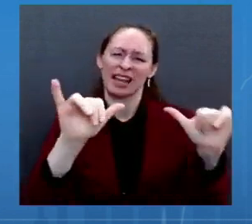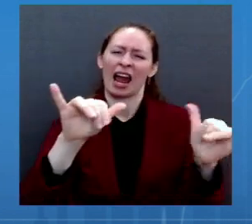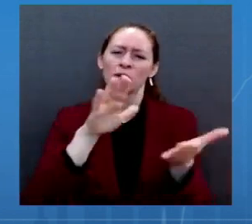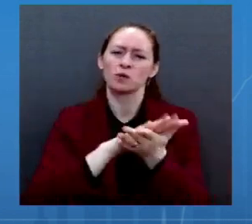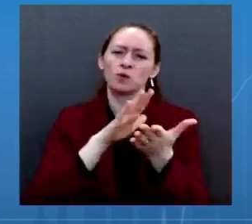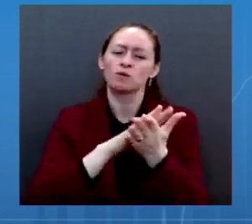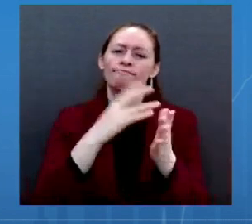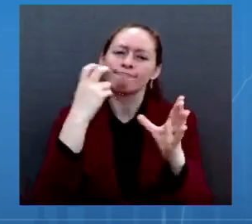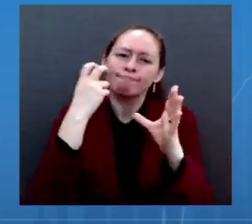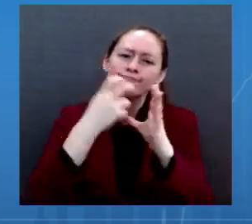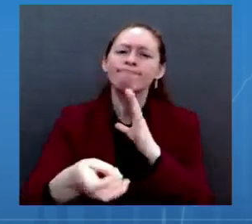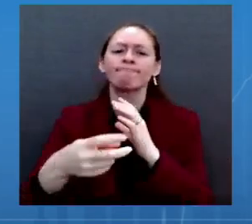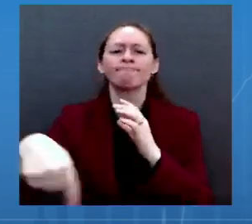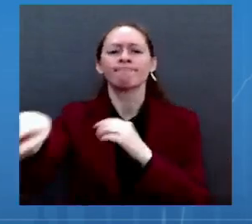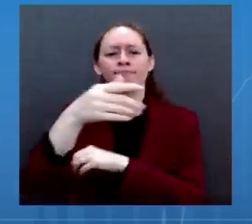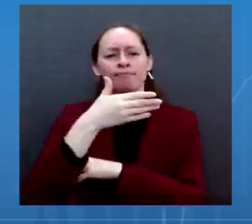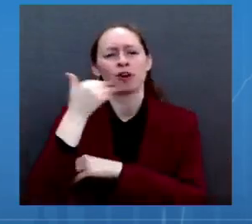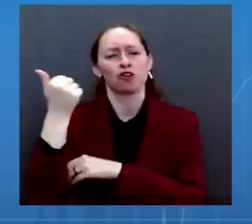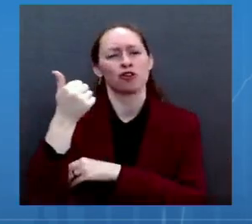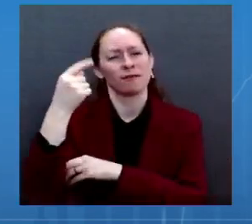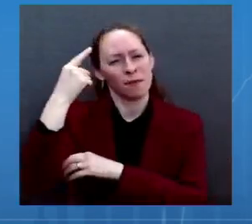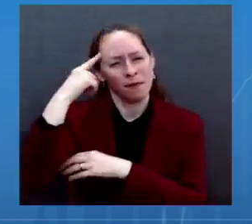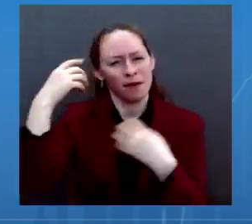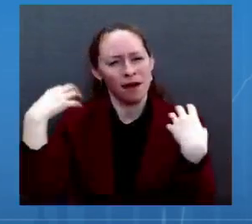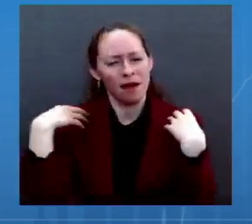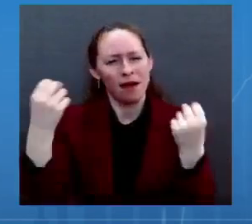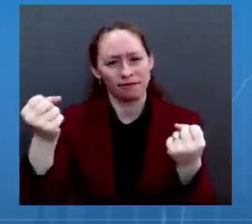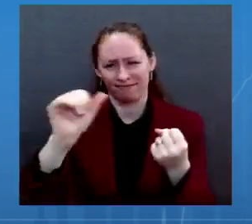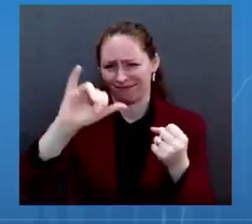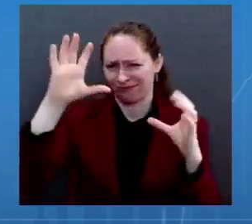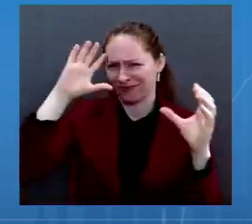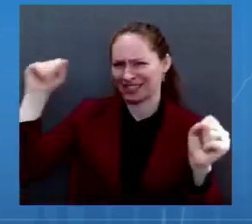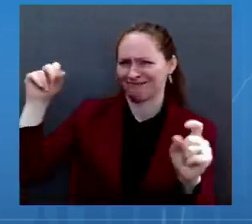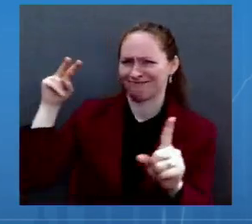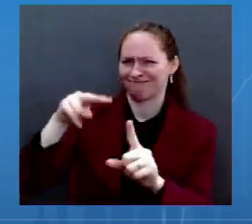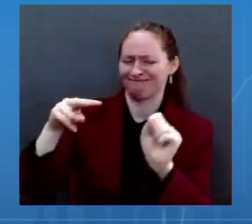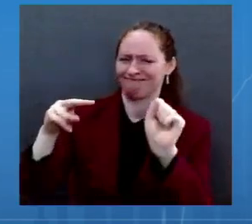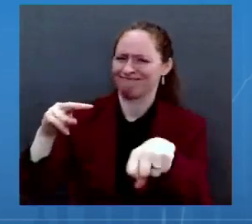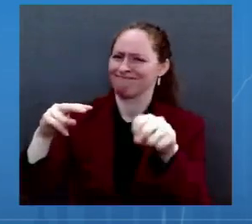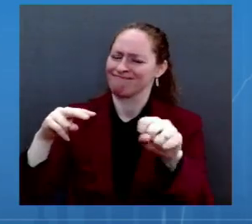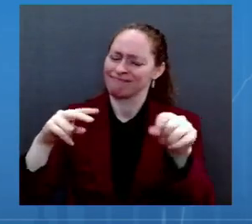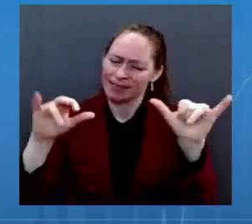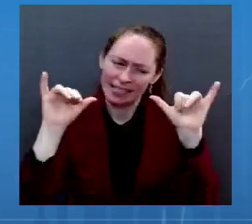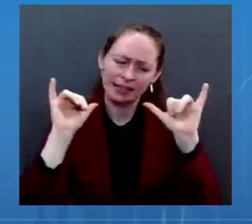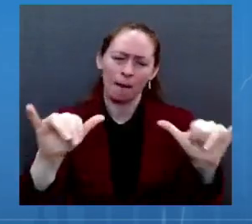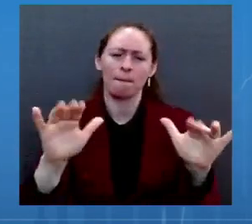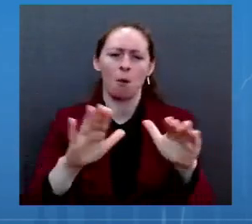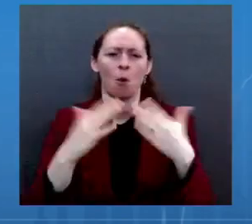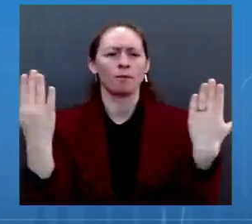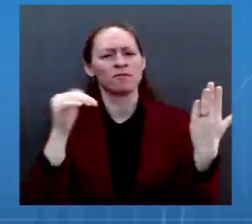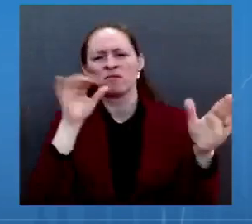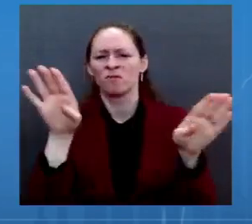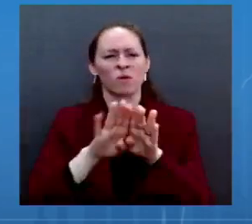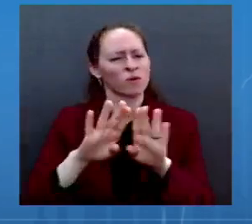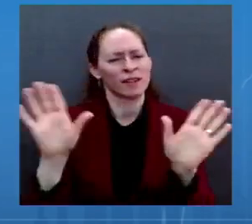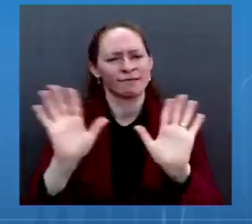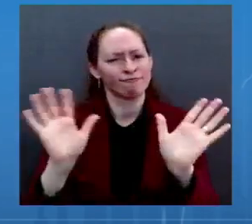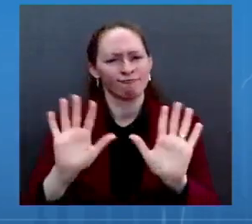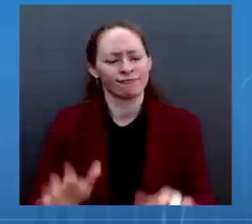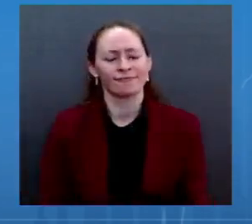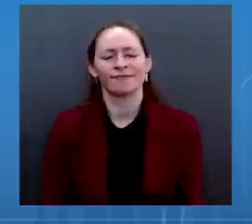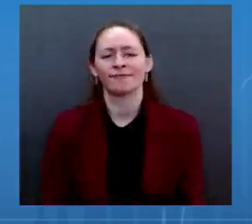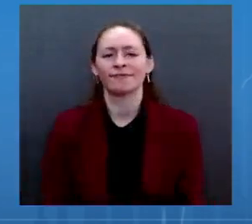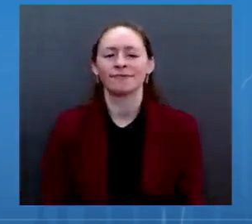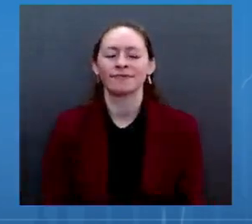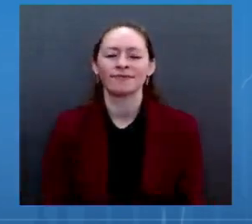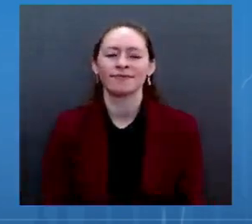Second, the impact of rising cases depends on a person's vaccination status. While we are seeing